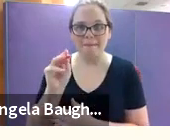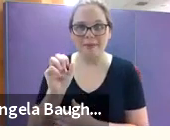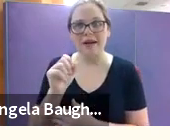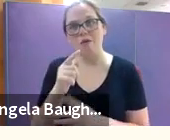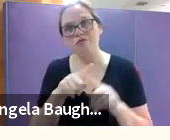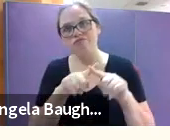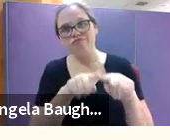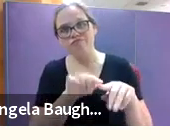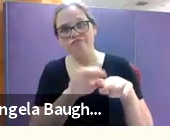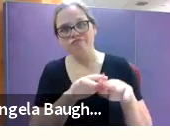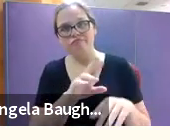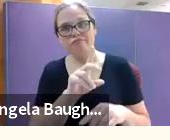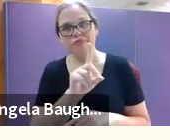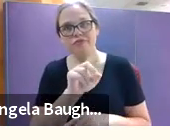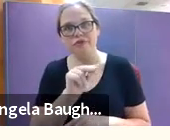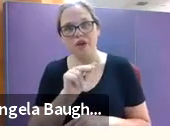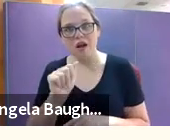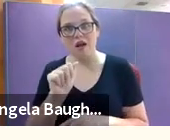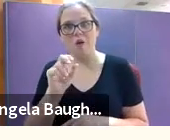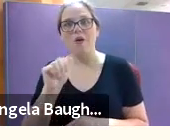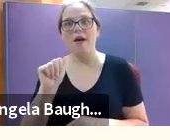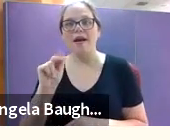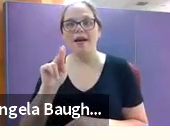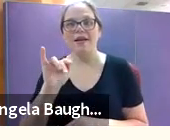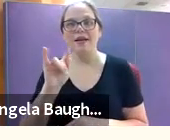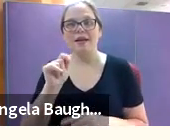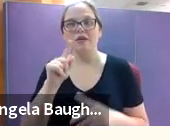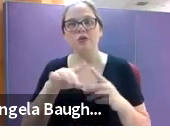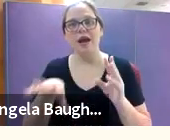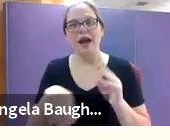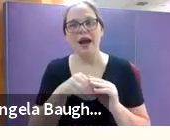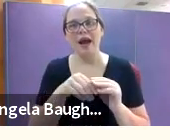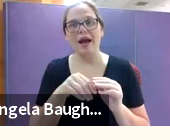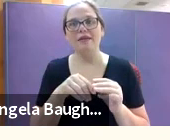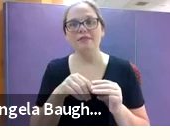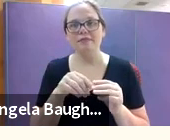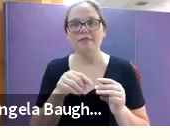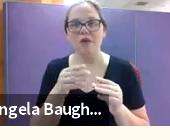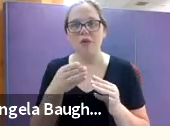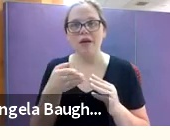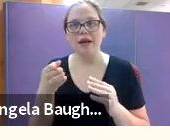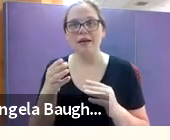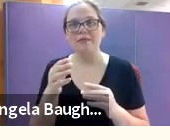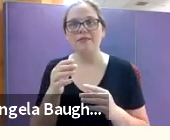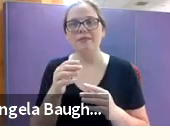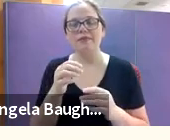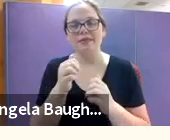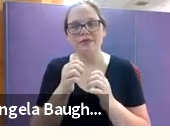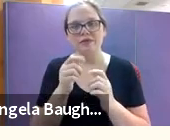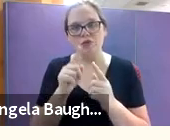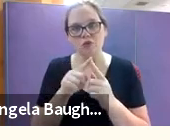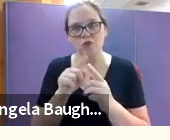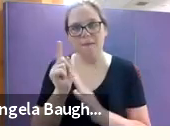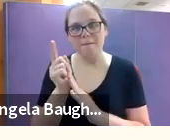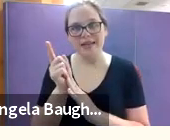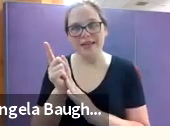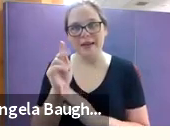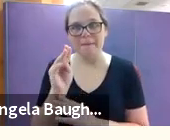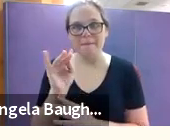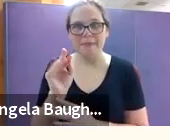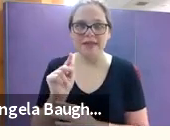Donna or Anita to add those items per the minutes to the agenda next